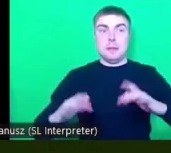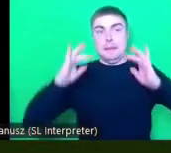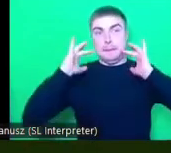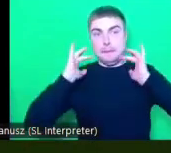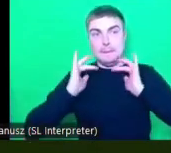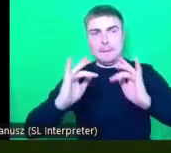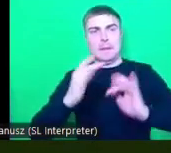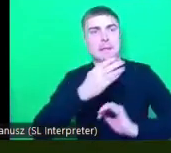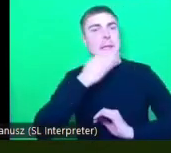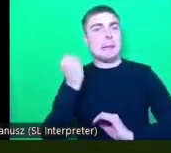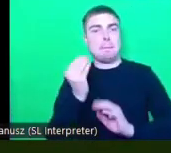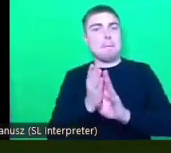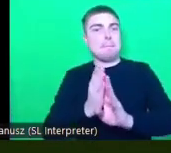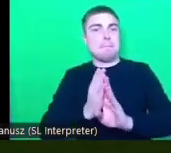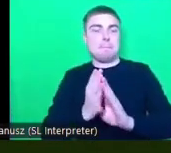forest.